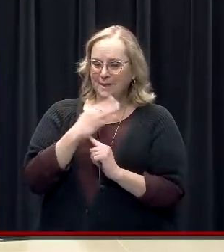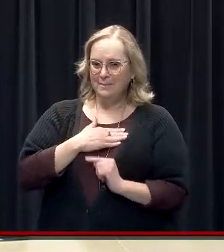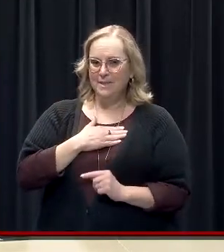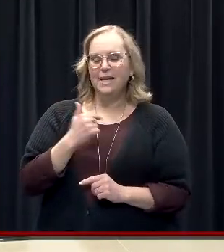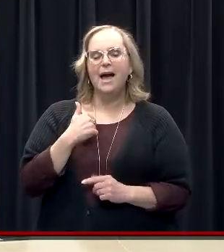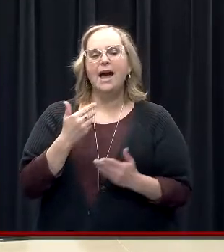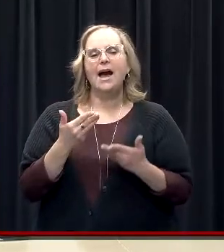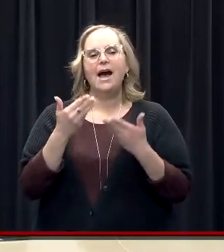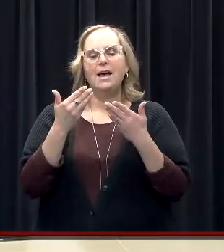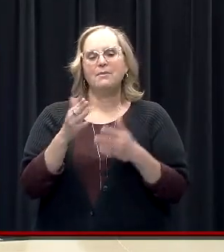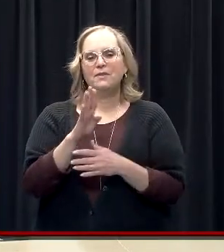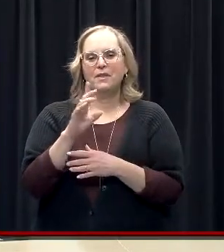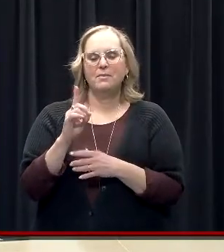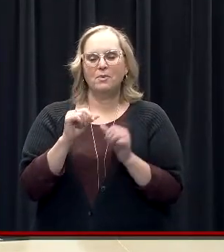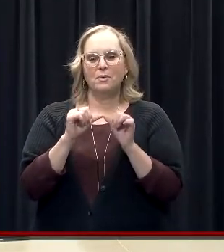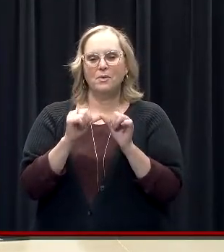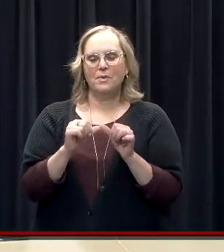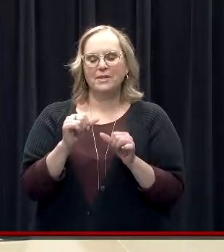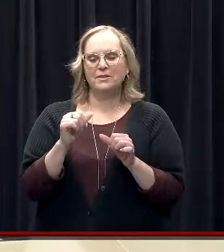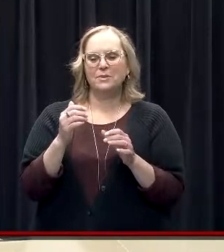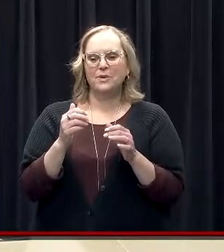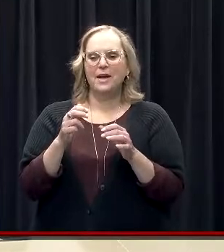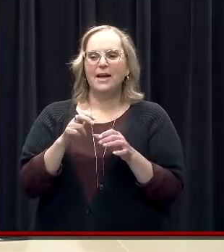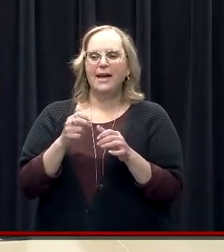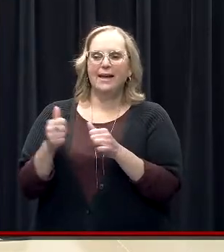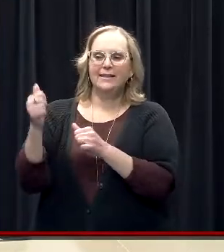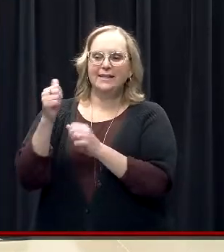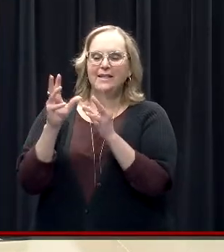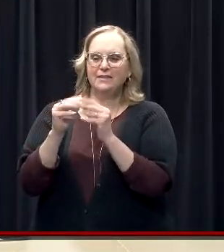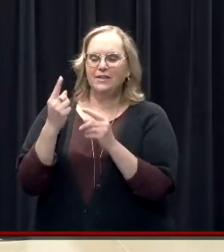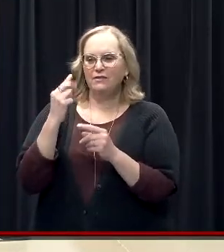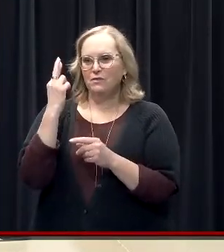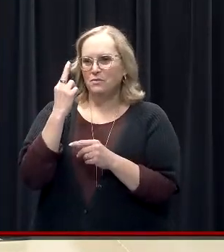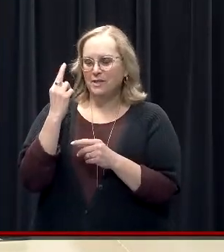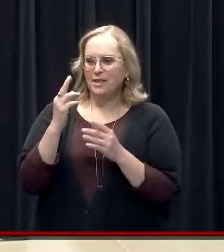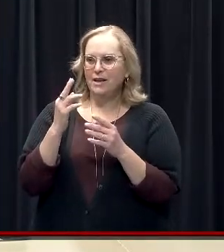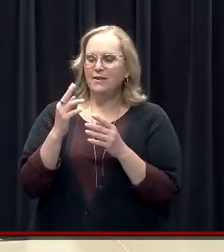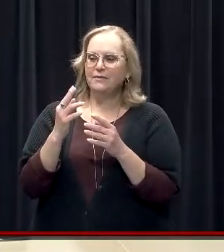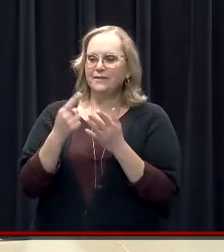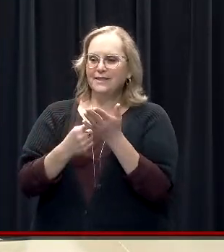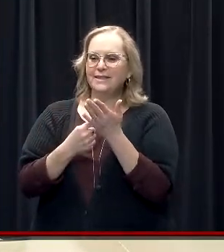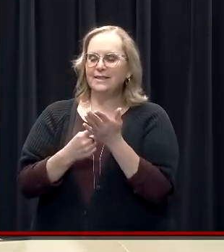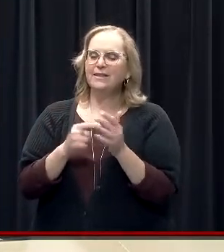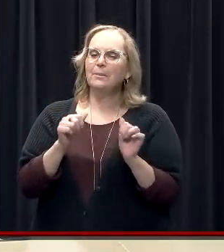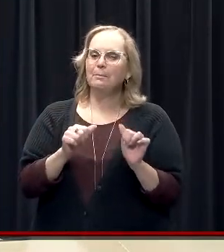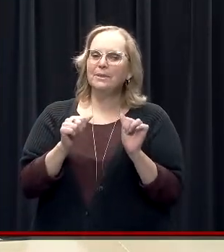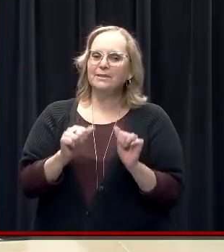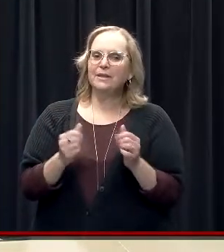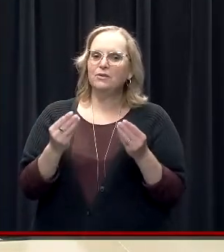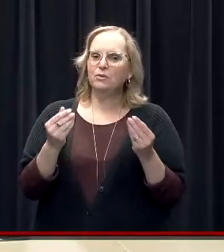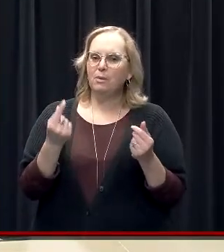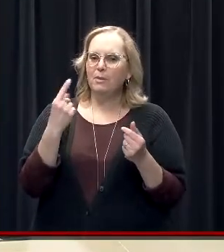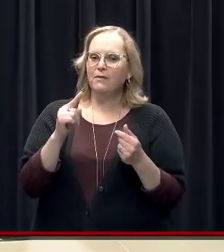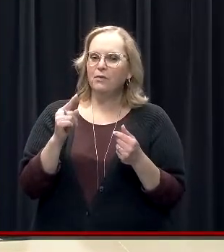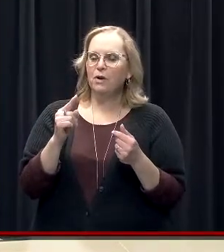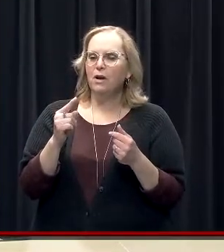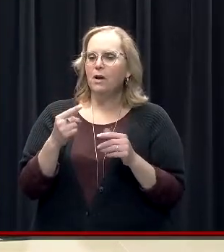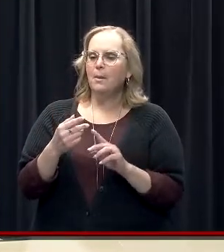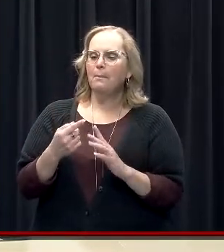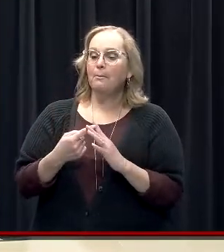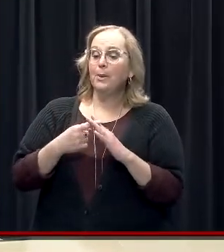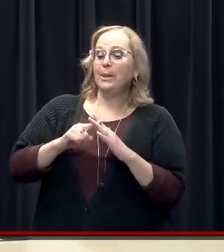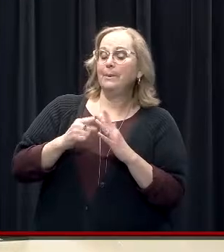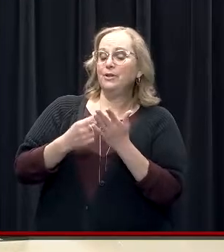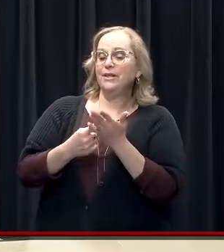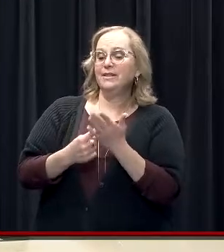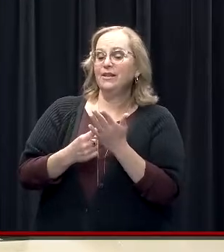that the board go into executive session for the purpose of discussing potential property for preliminary discussion relating to the acquisition